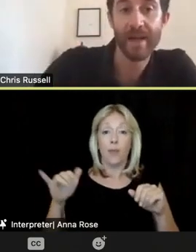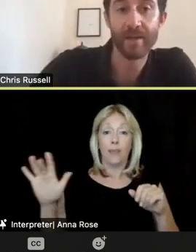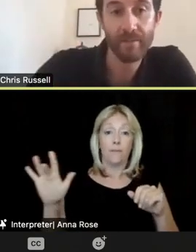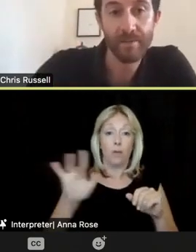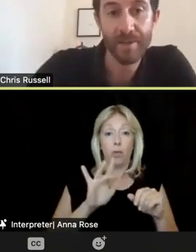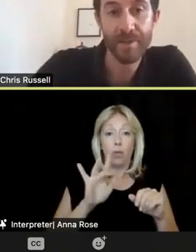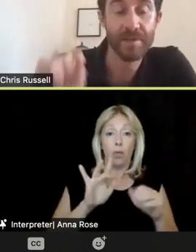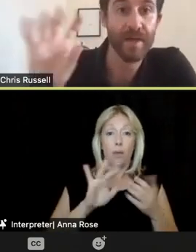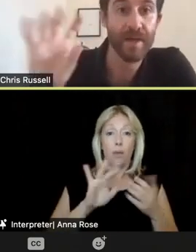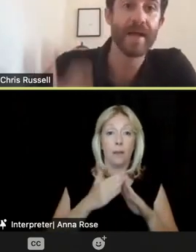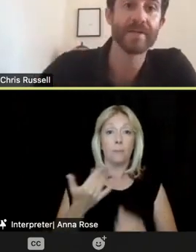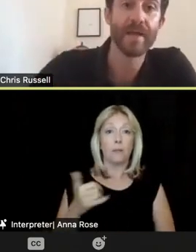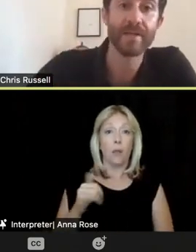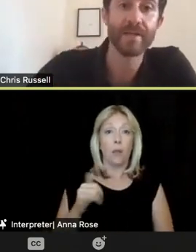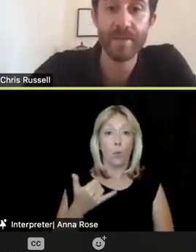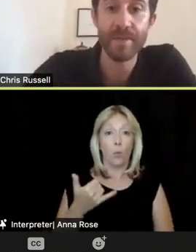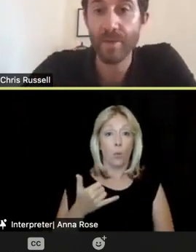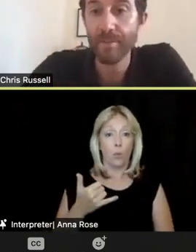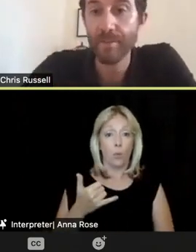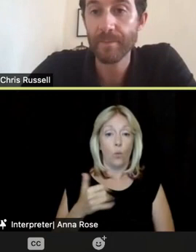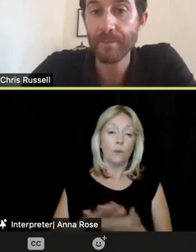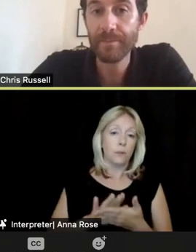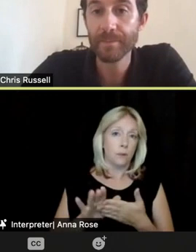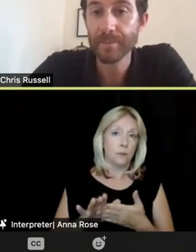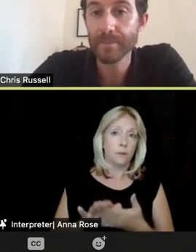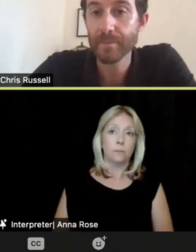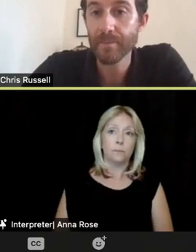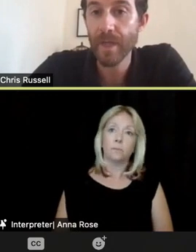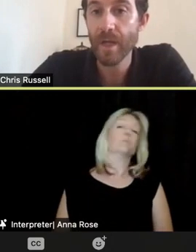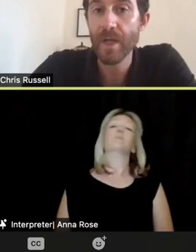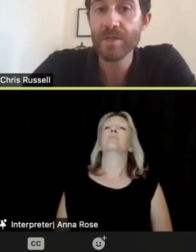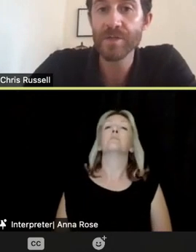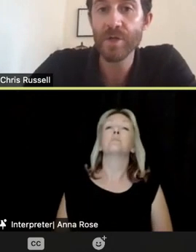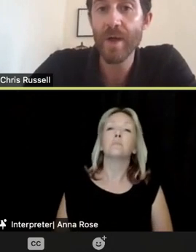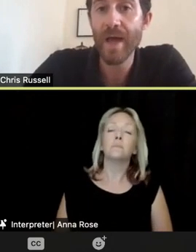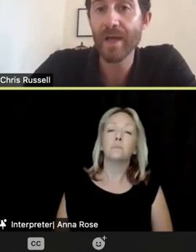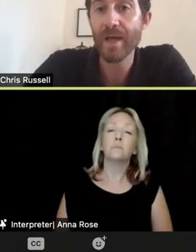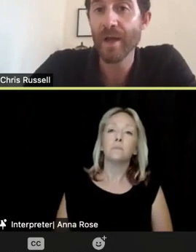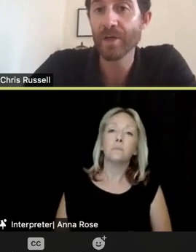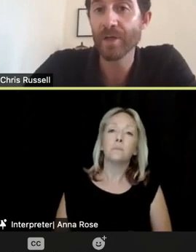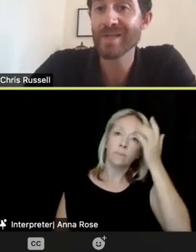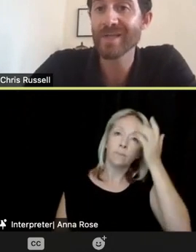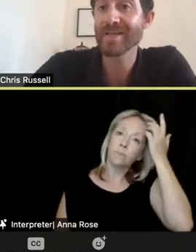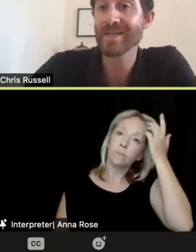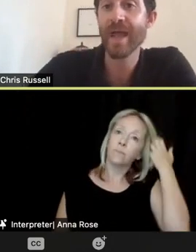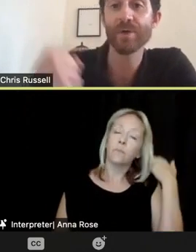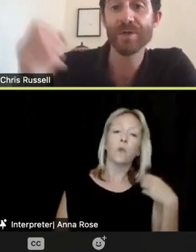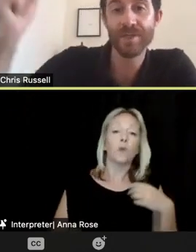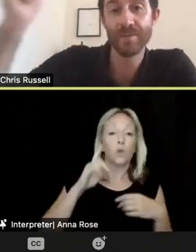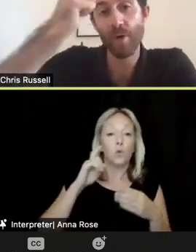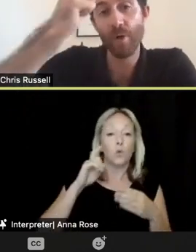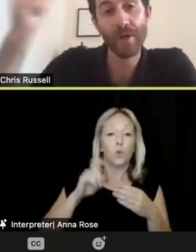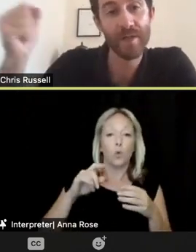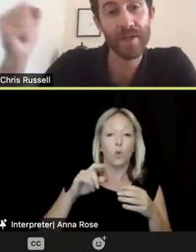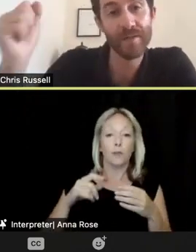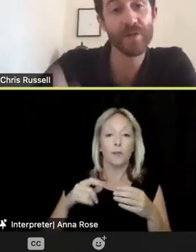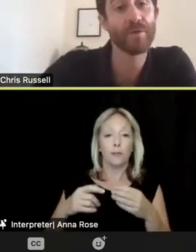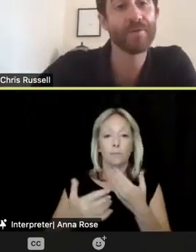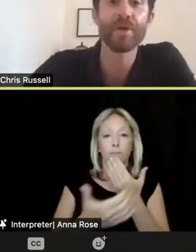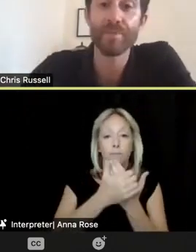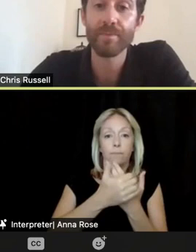he's selected, which adds a nice piece to it. It's also on a gooseneck stand, which is